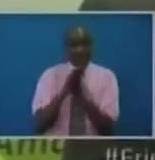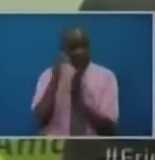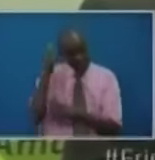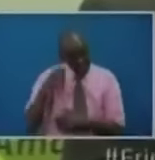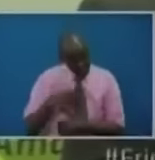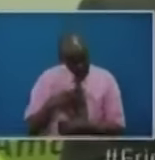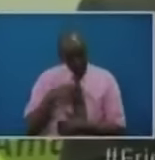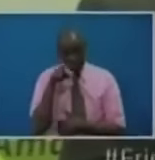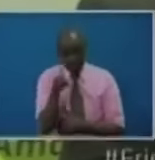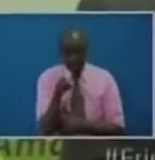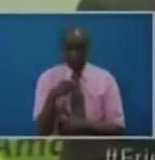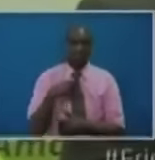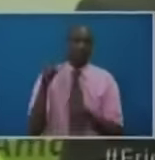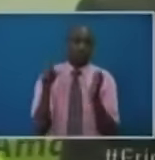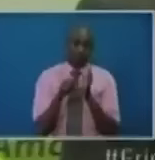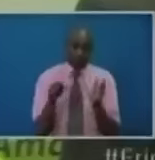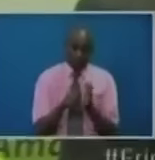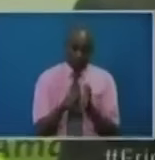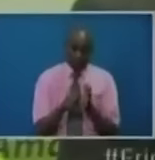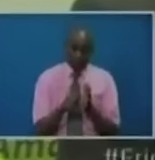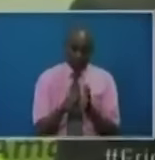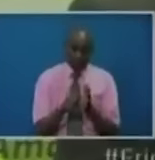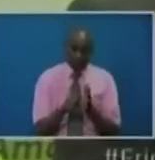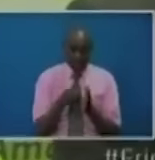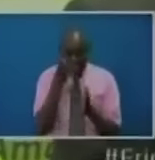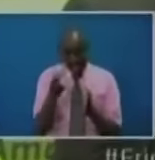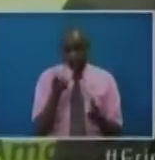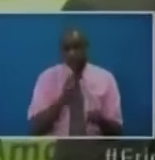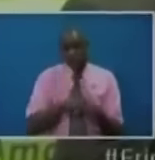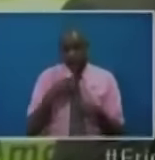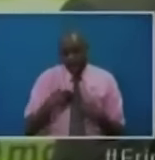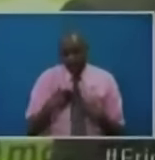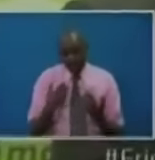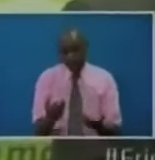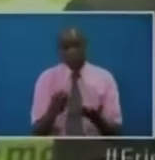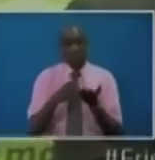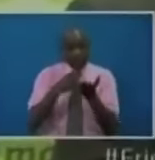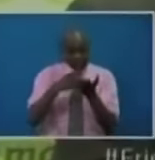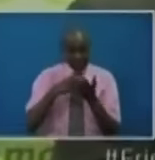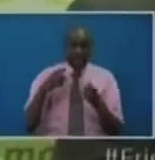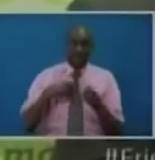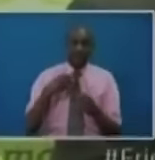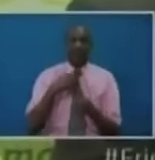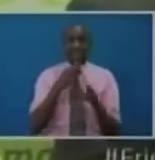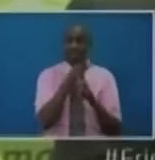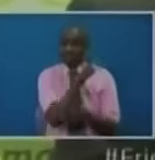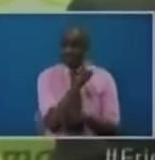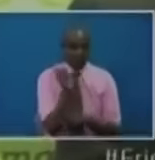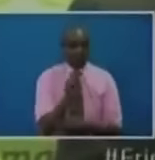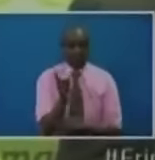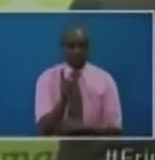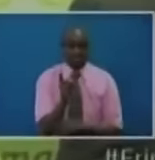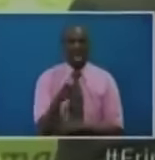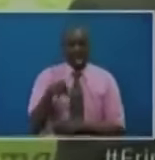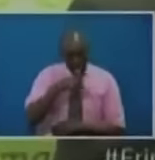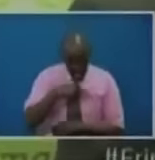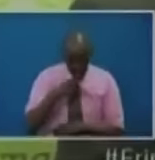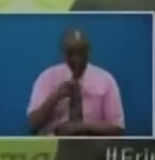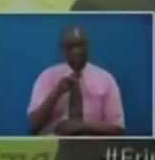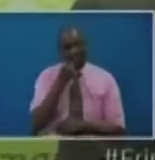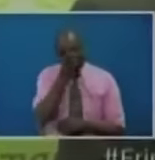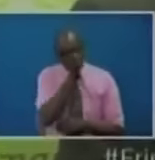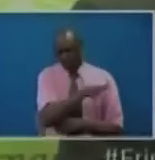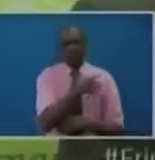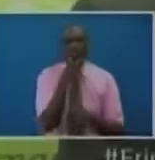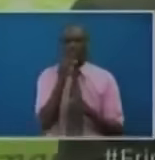leaders. It is not worth our time to debate an acronym. Let us discard